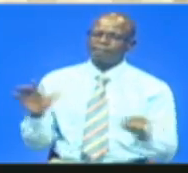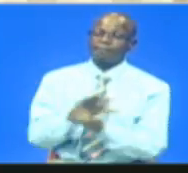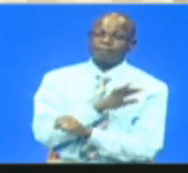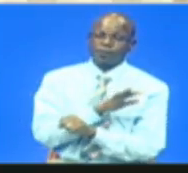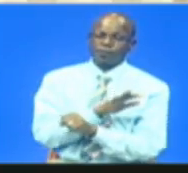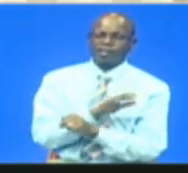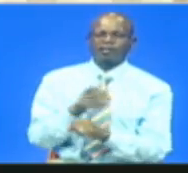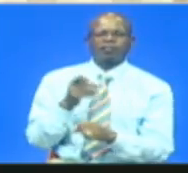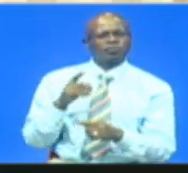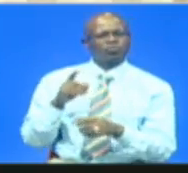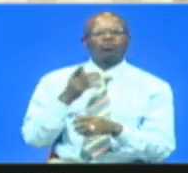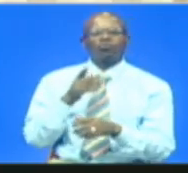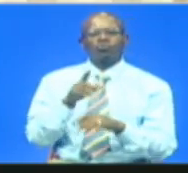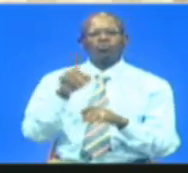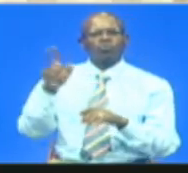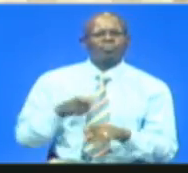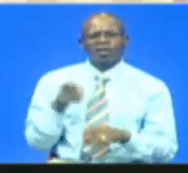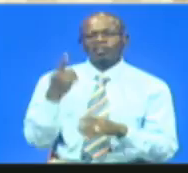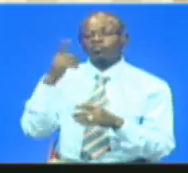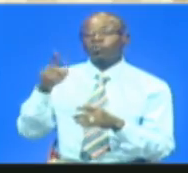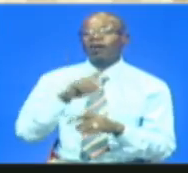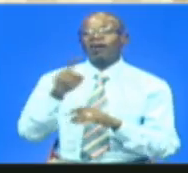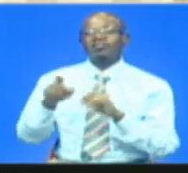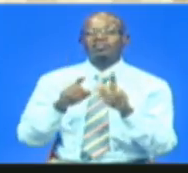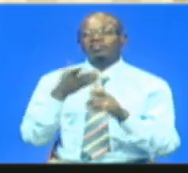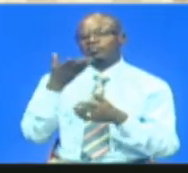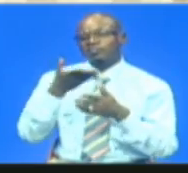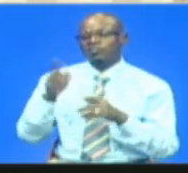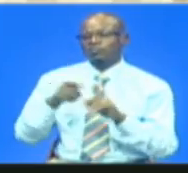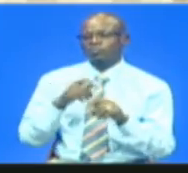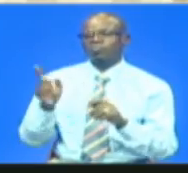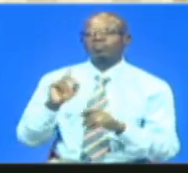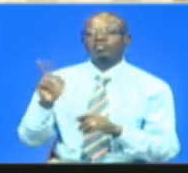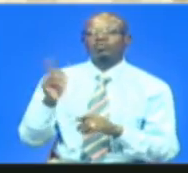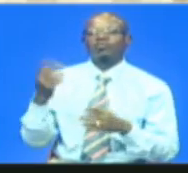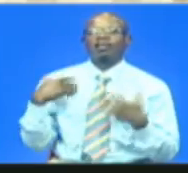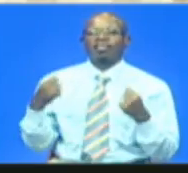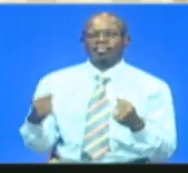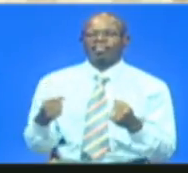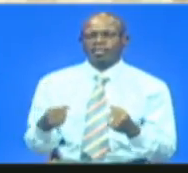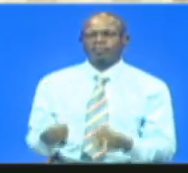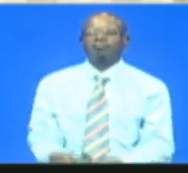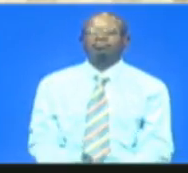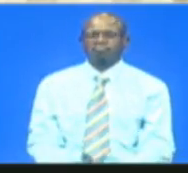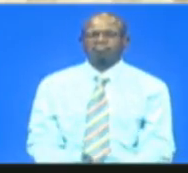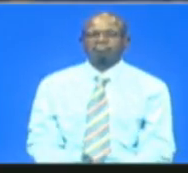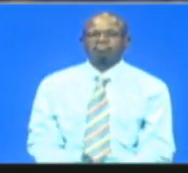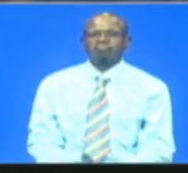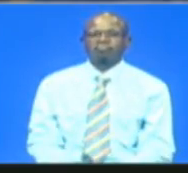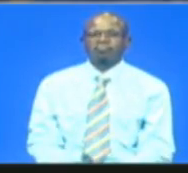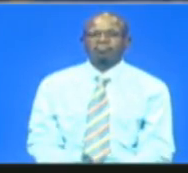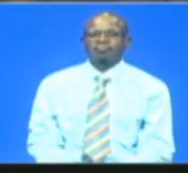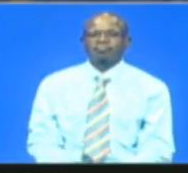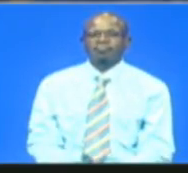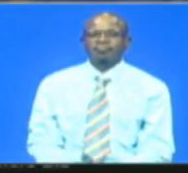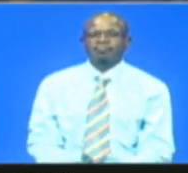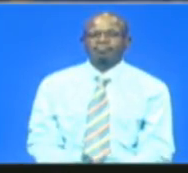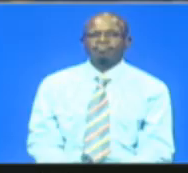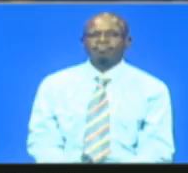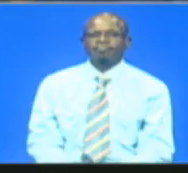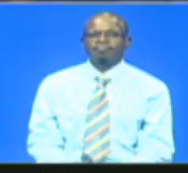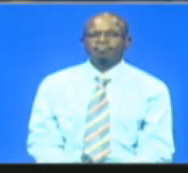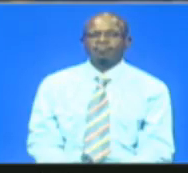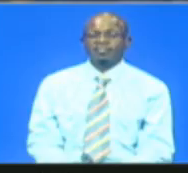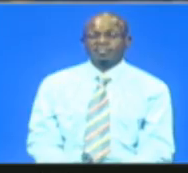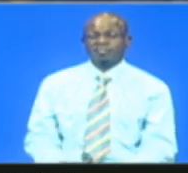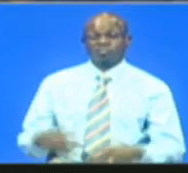for answers from the Ministry of Health. Kevin Mutai, NTV, from Miritini in Mombasa County. Absolutely